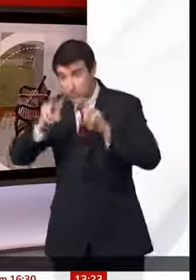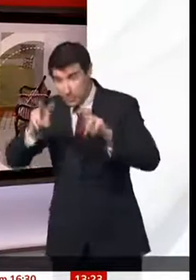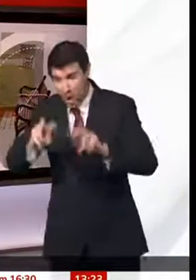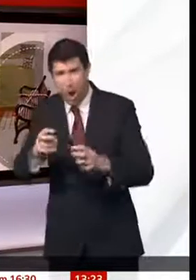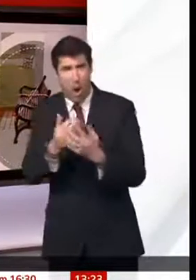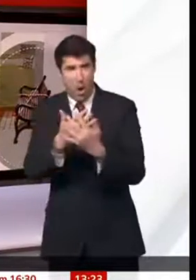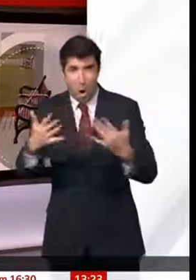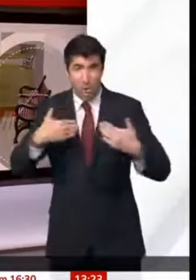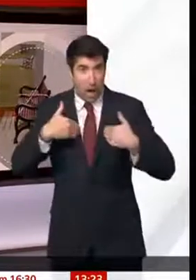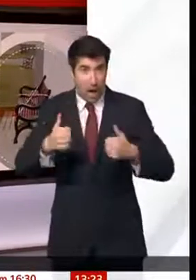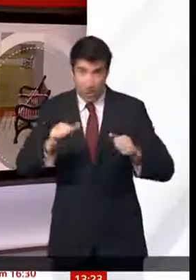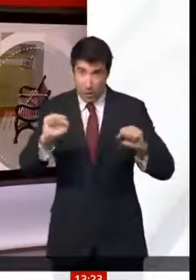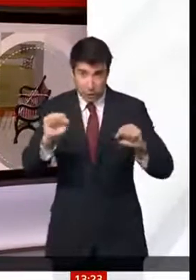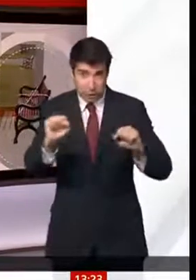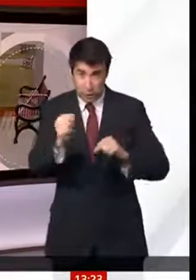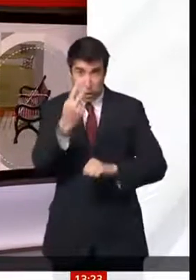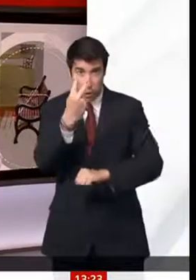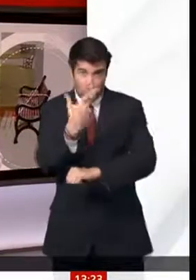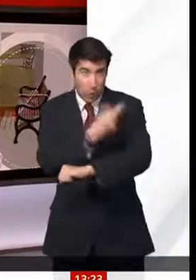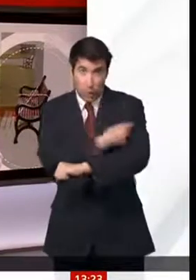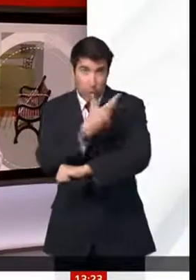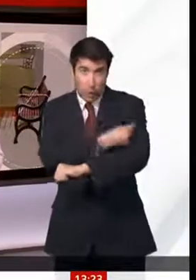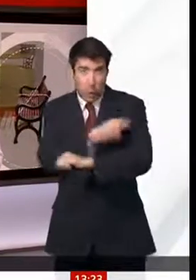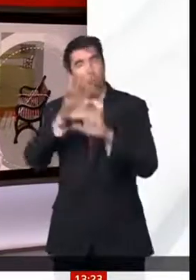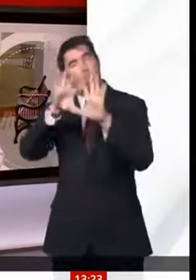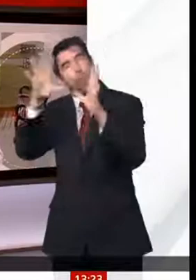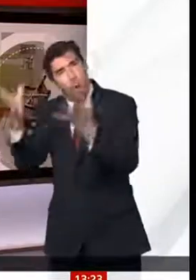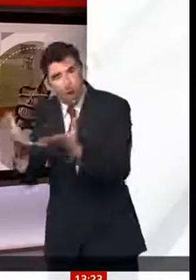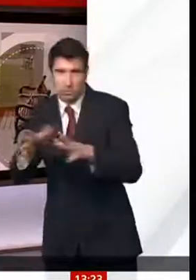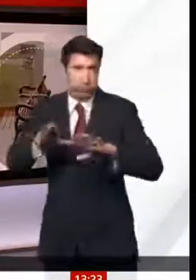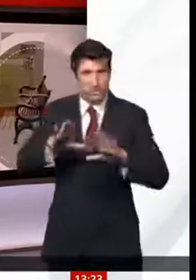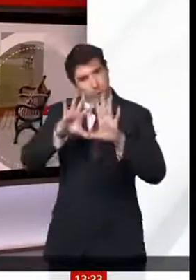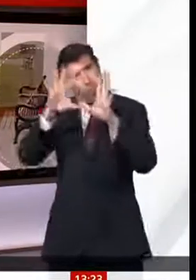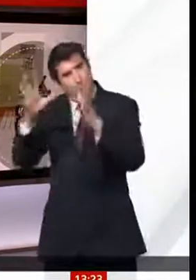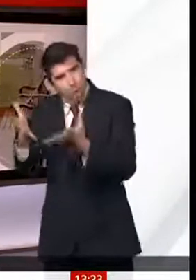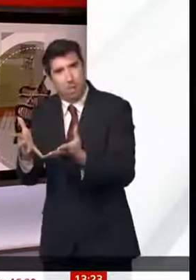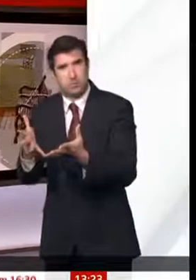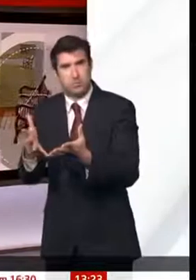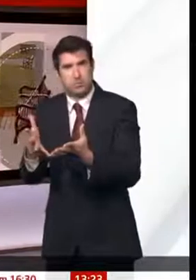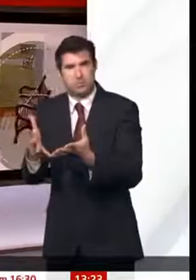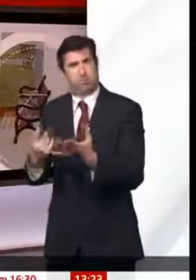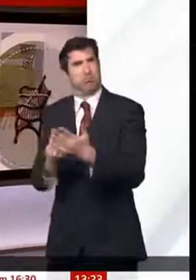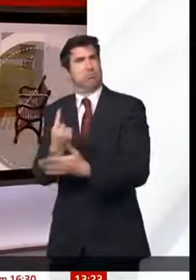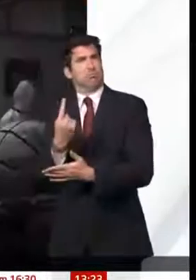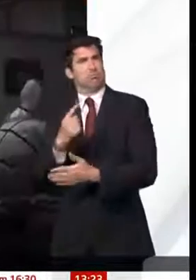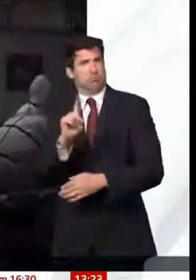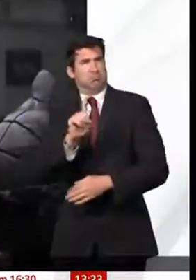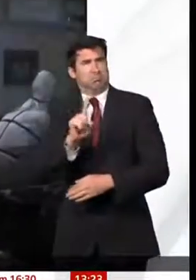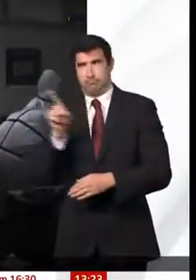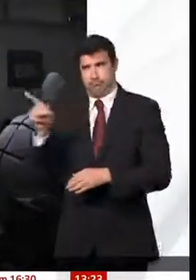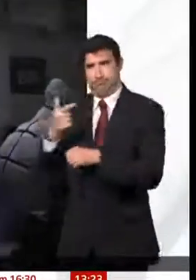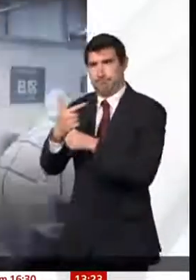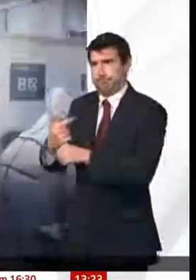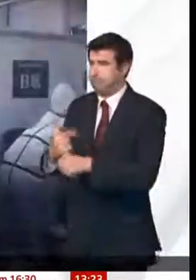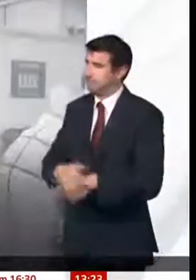workers have yet to be fully vaccinated worldwide. Our global health correspondent, Juliet Mazender, reports.